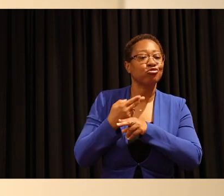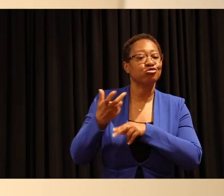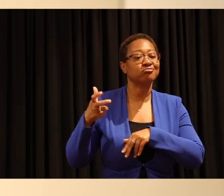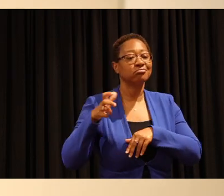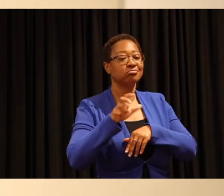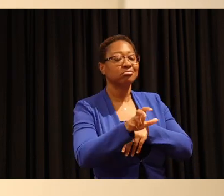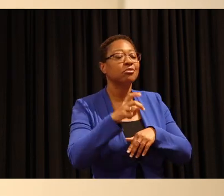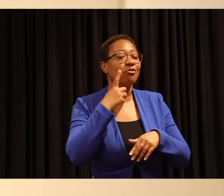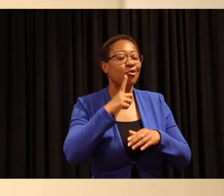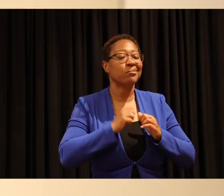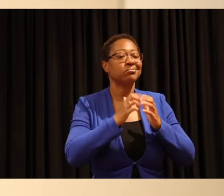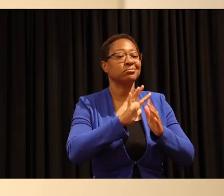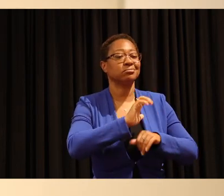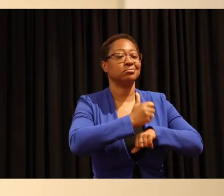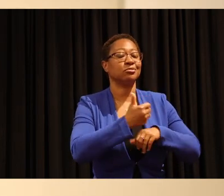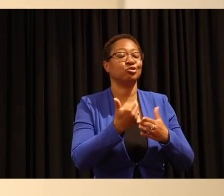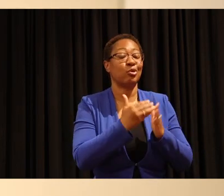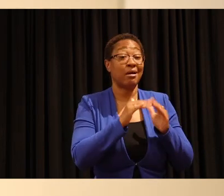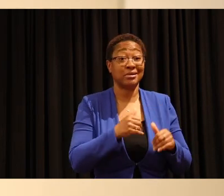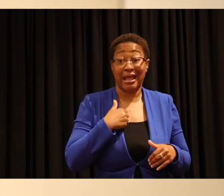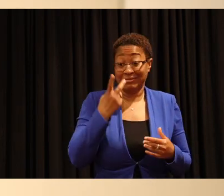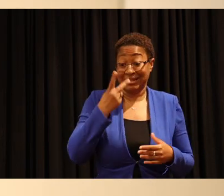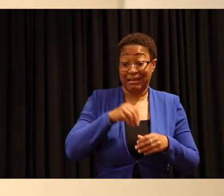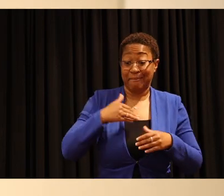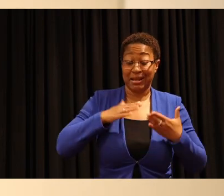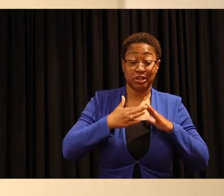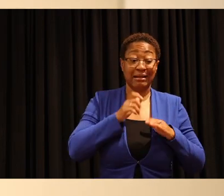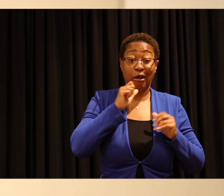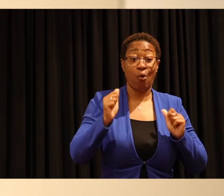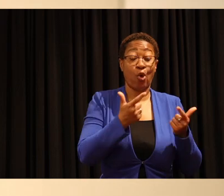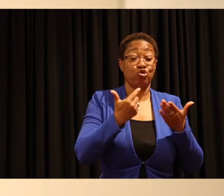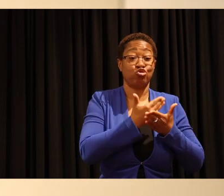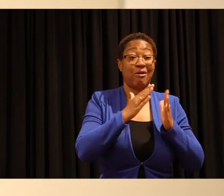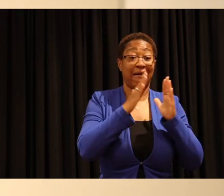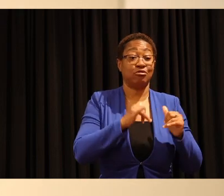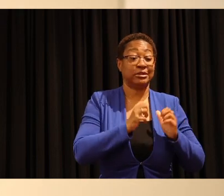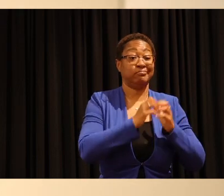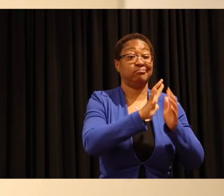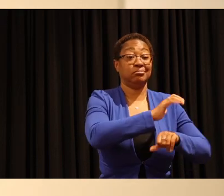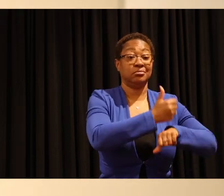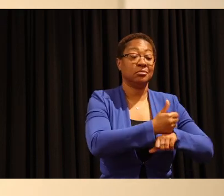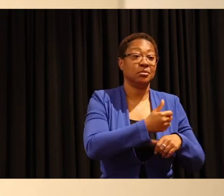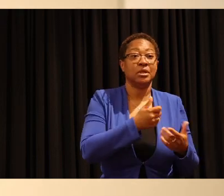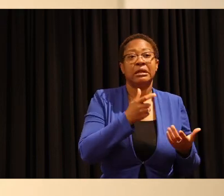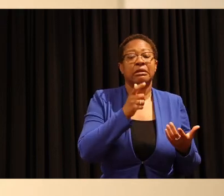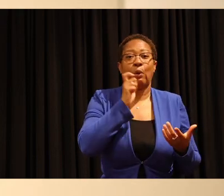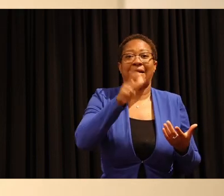And I'm seeing it in my city, not all new houses that are built have to be starting